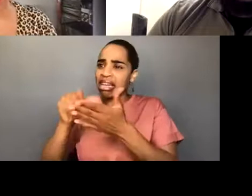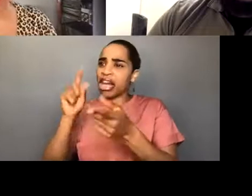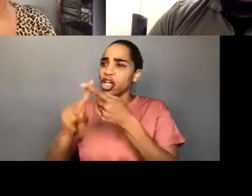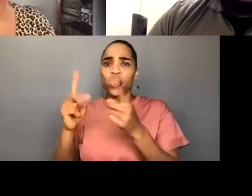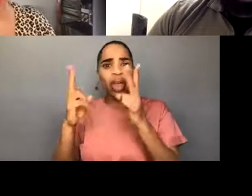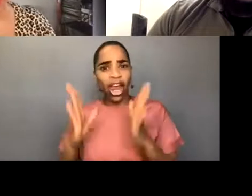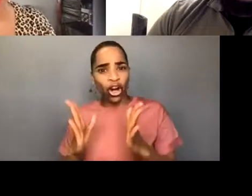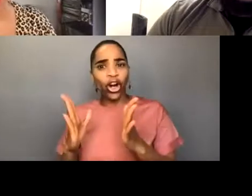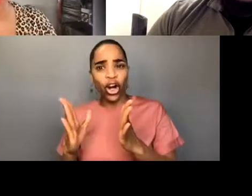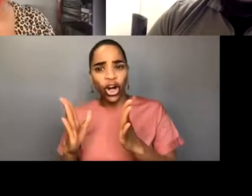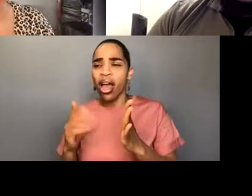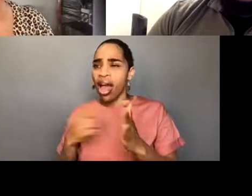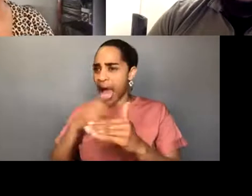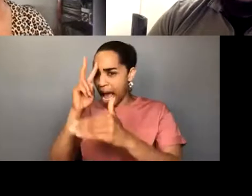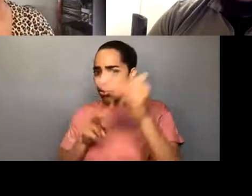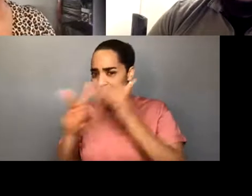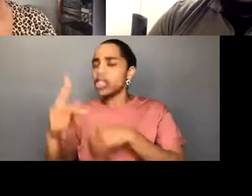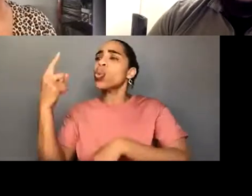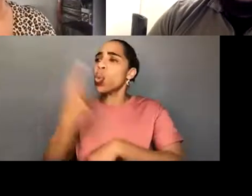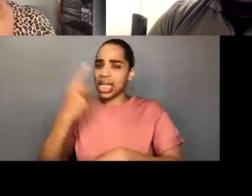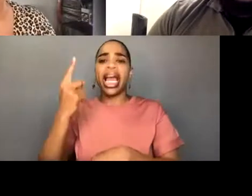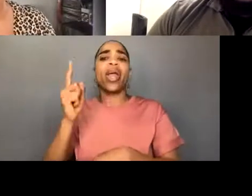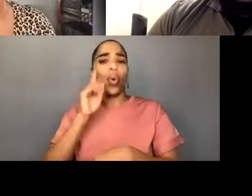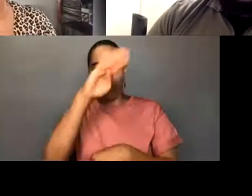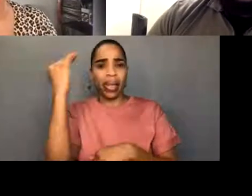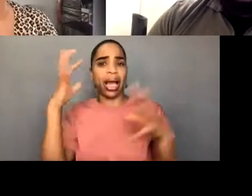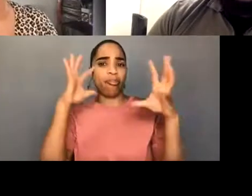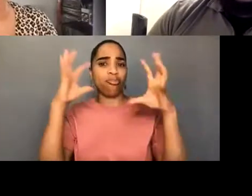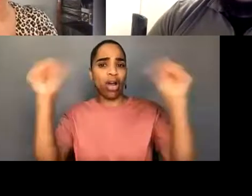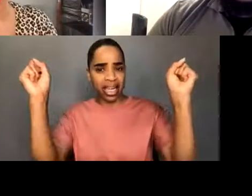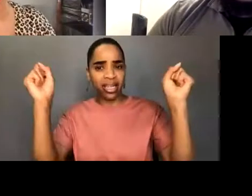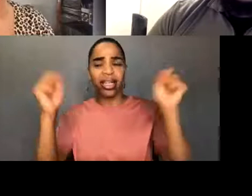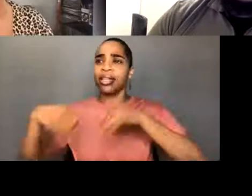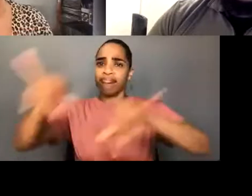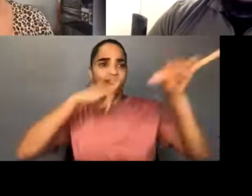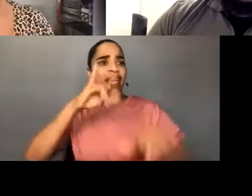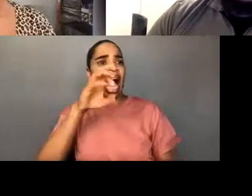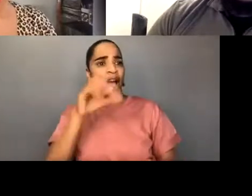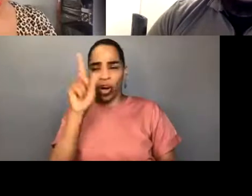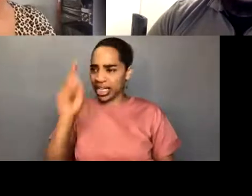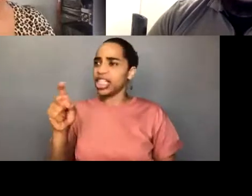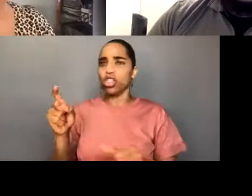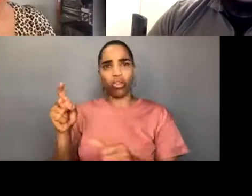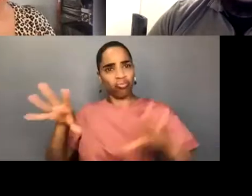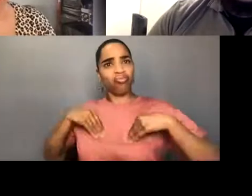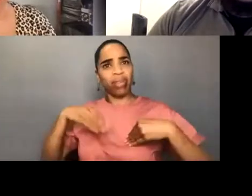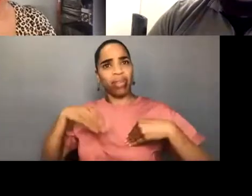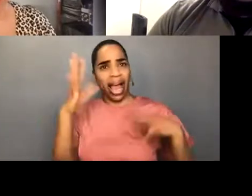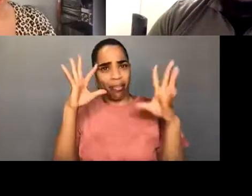about that, in which I predicted that we would one day have a Black president, so my fellow Iowans needed to get over it. So I think I